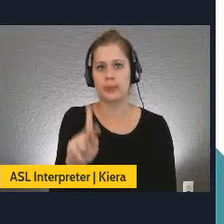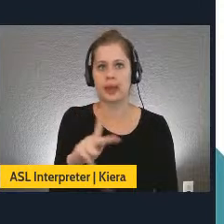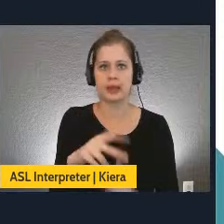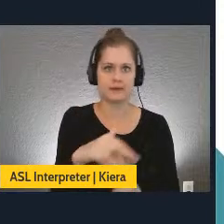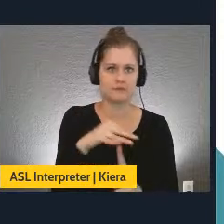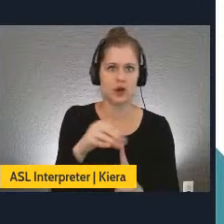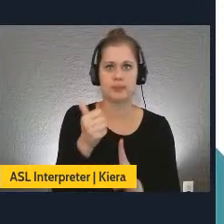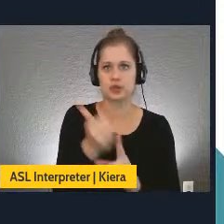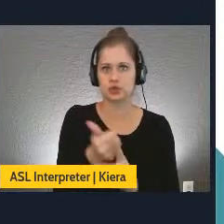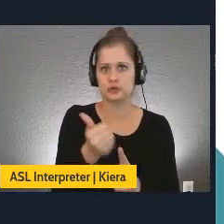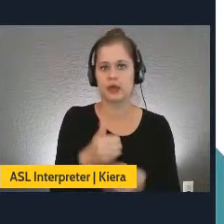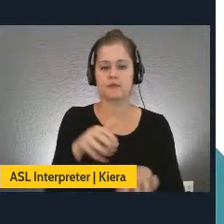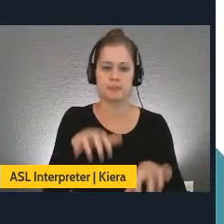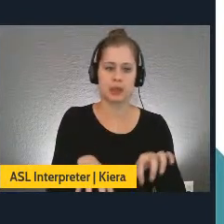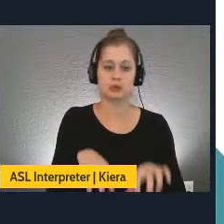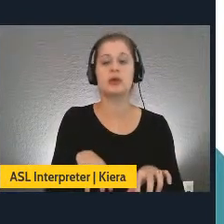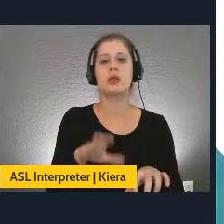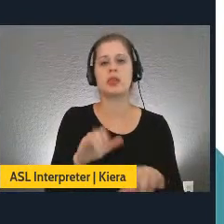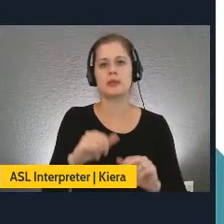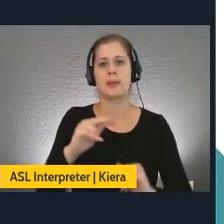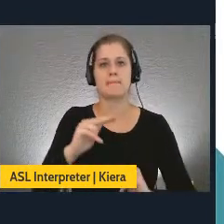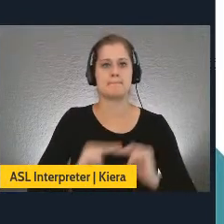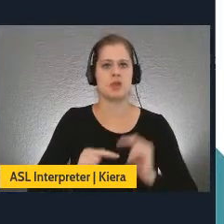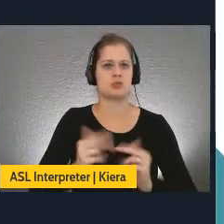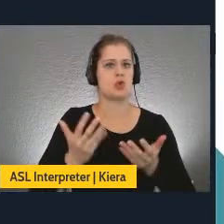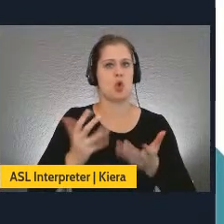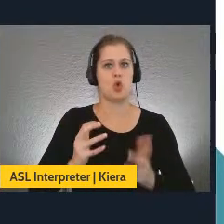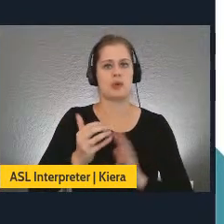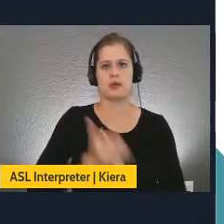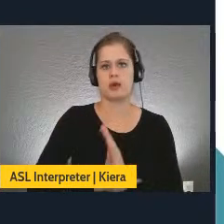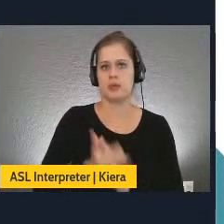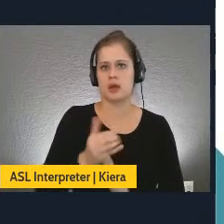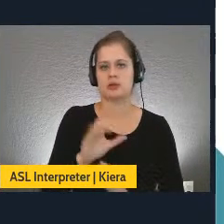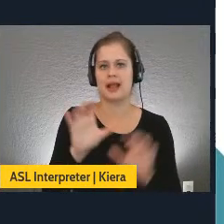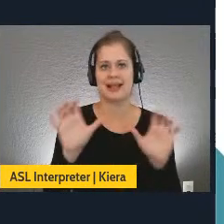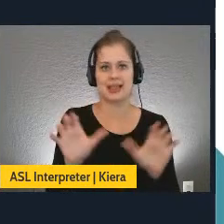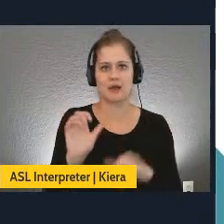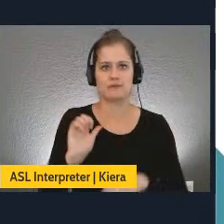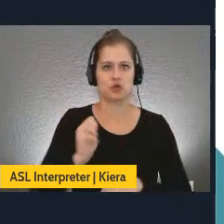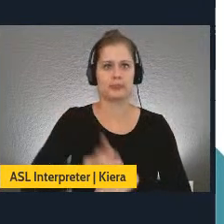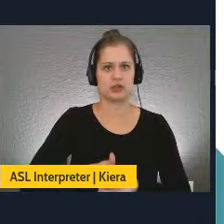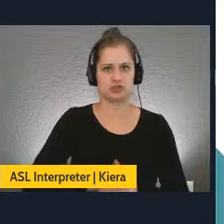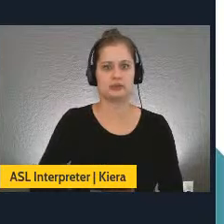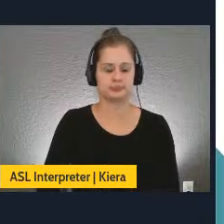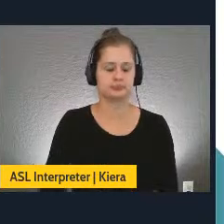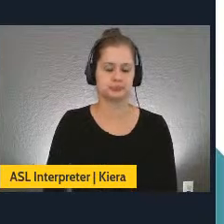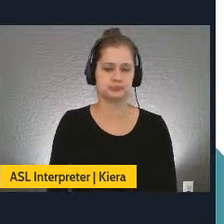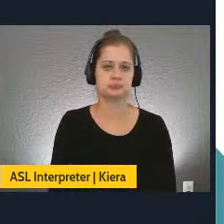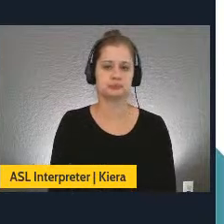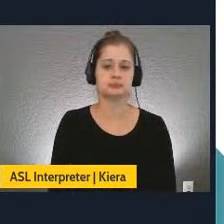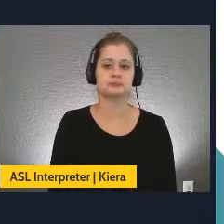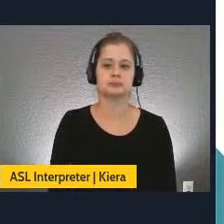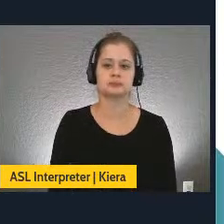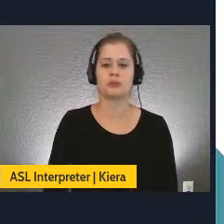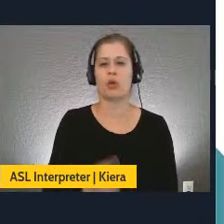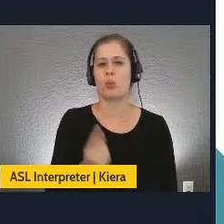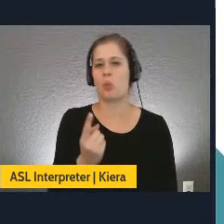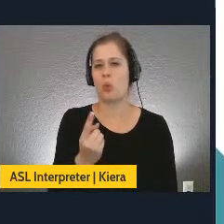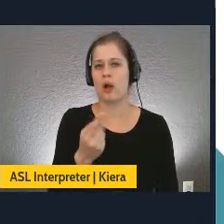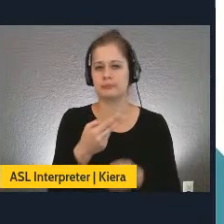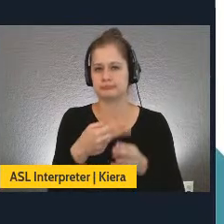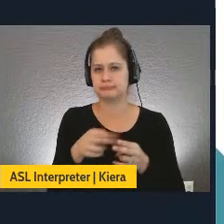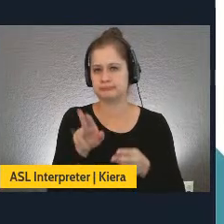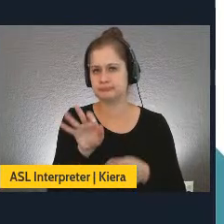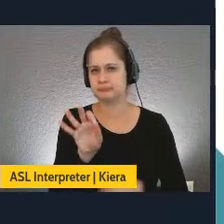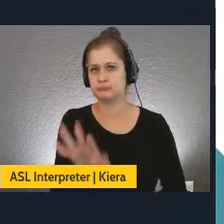This is built in CloudFormation and it's like done for you. And one quick note, you could also